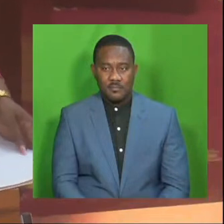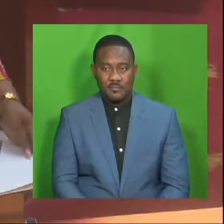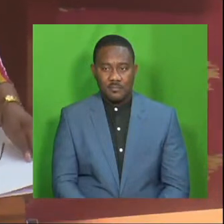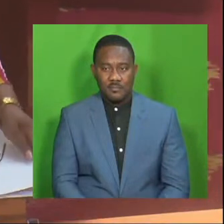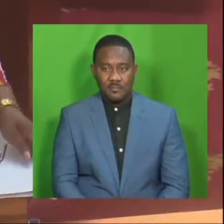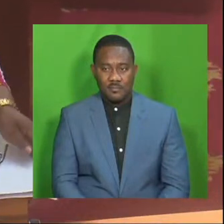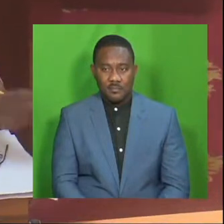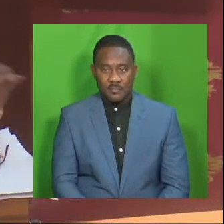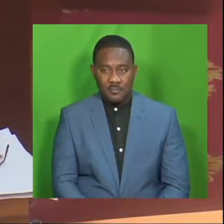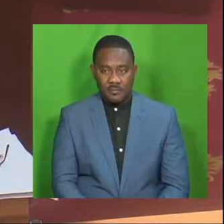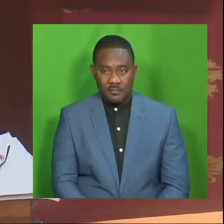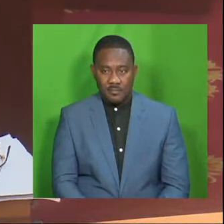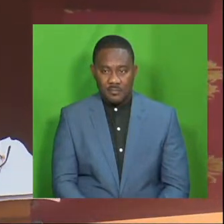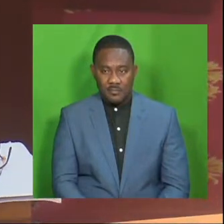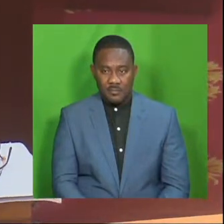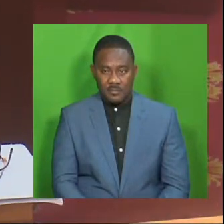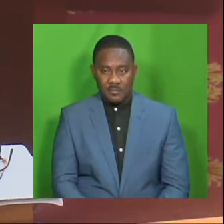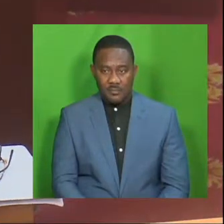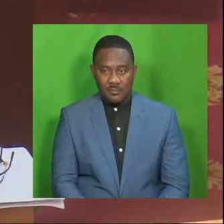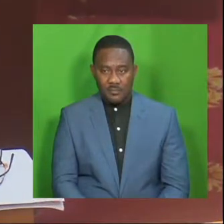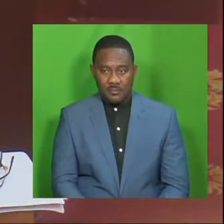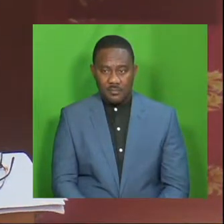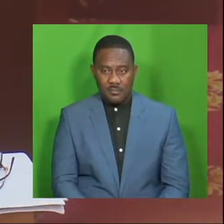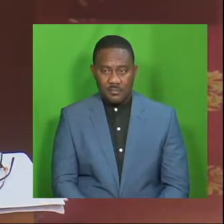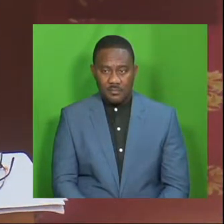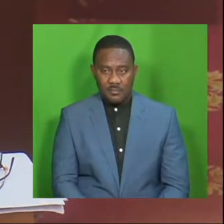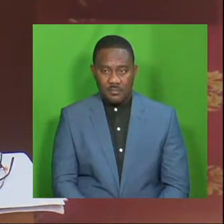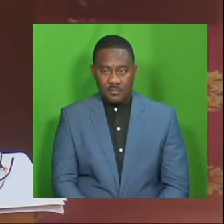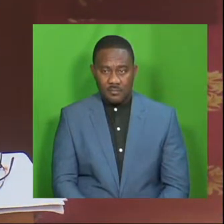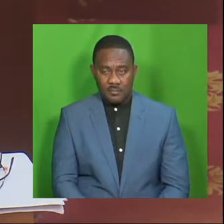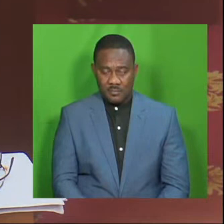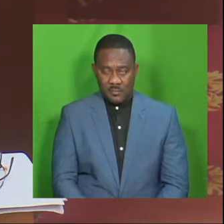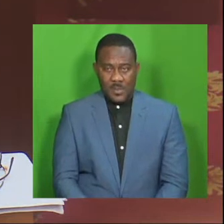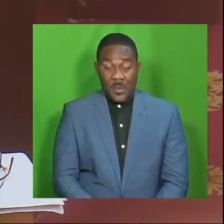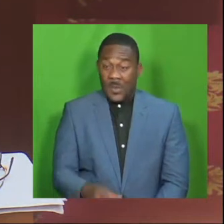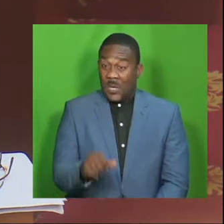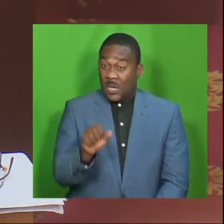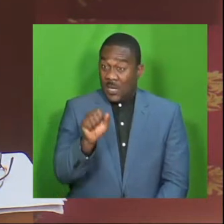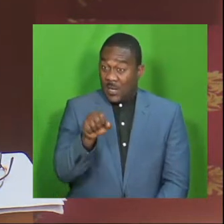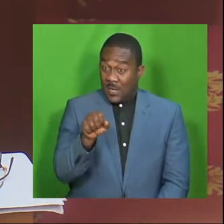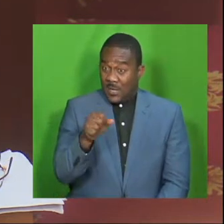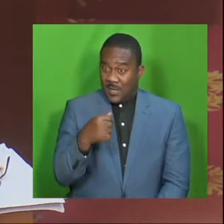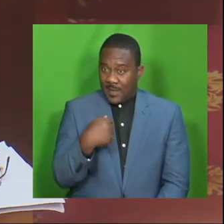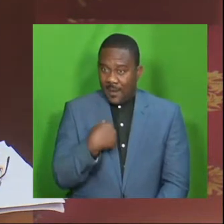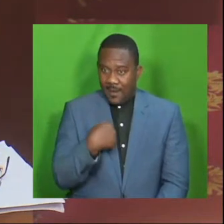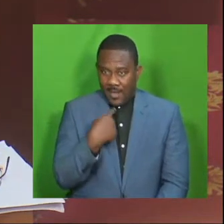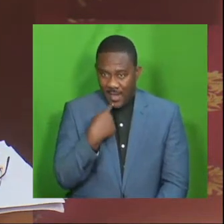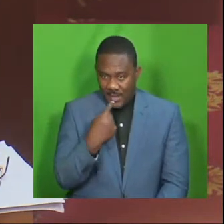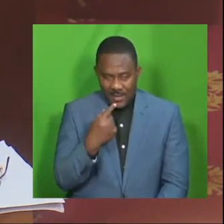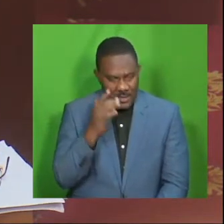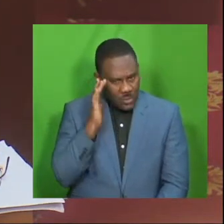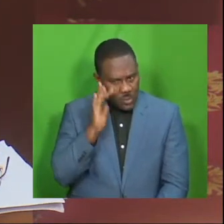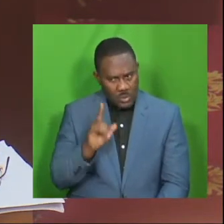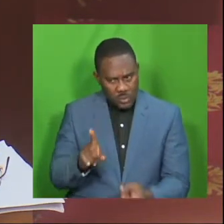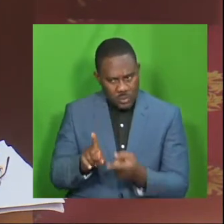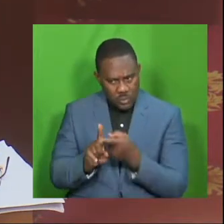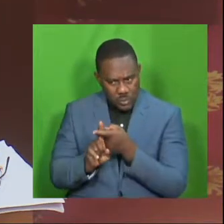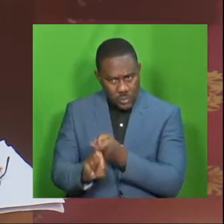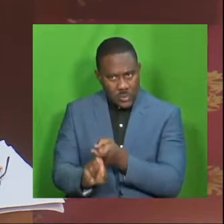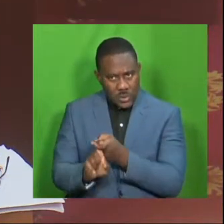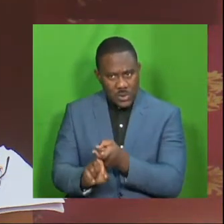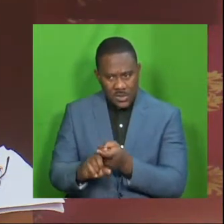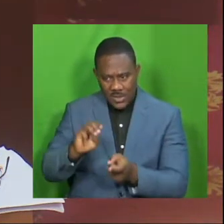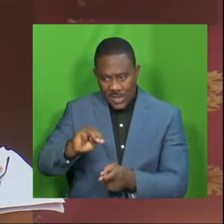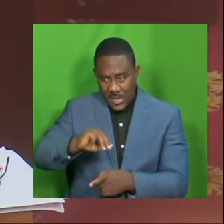Mr. Speaker, first of all, I've mentioned here, and I'll repeat that, in collaboration with colleague members